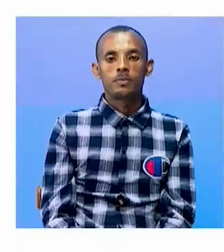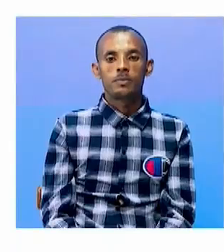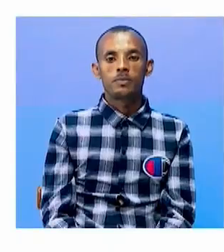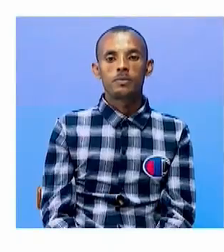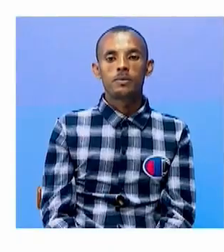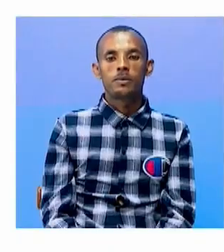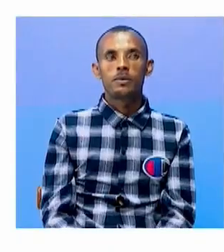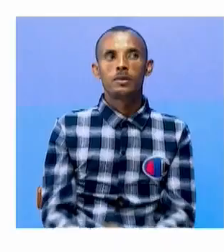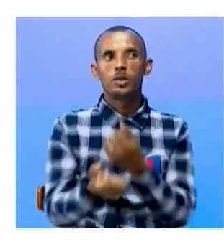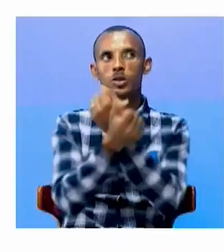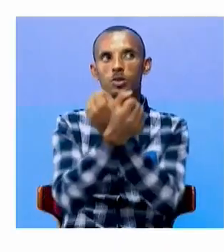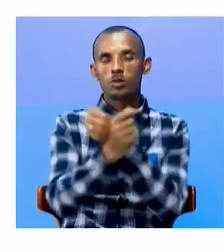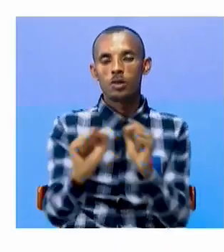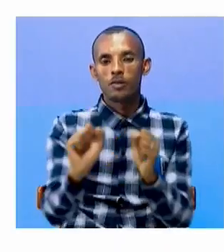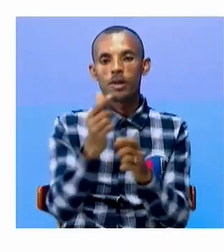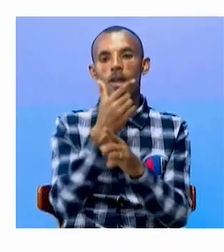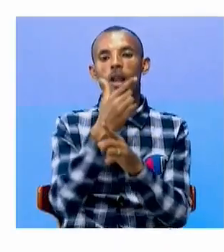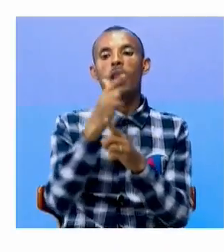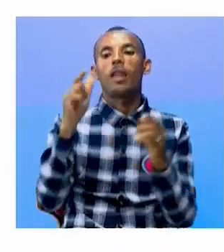Solving linear equations.